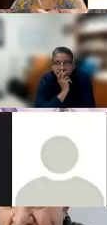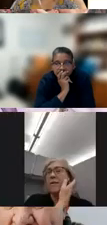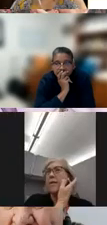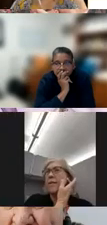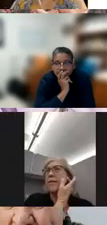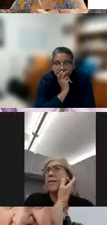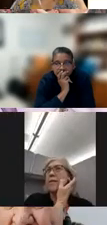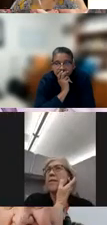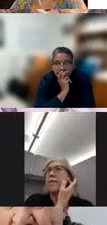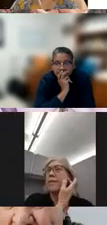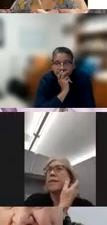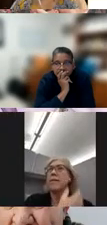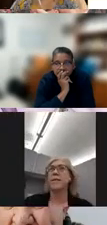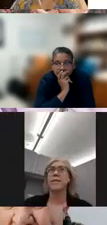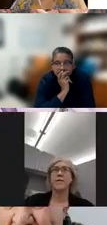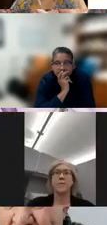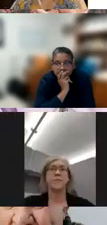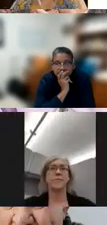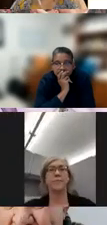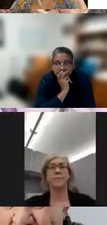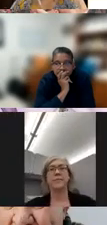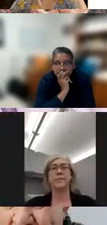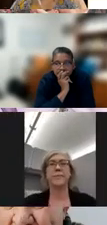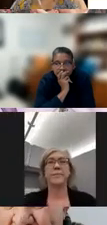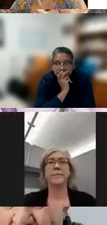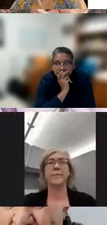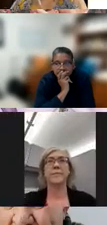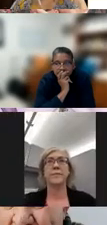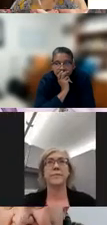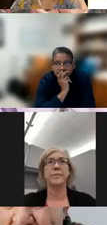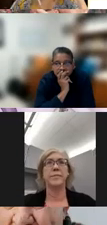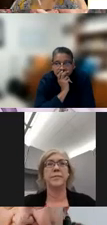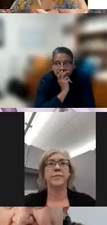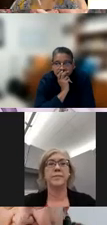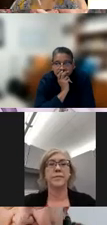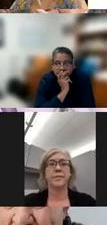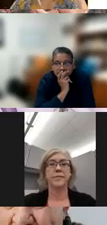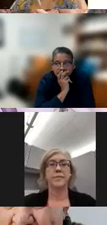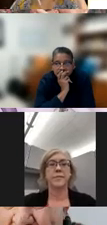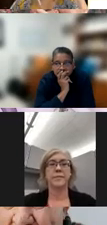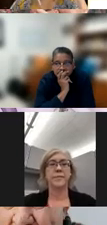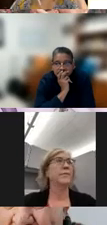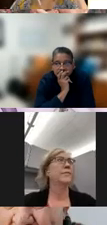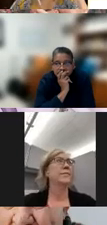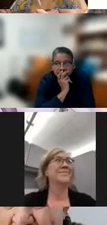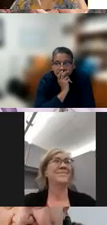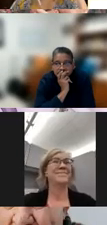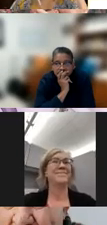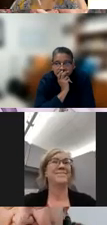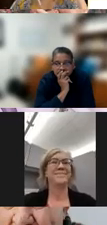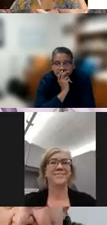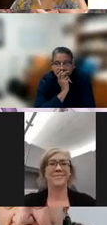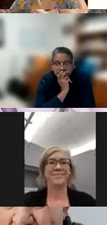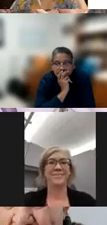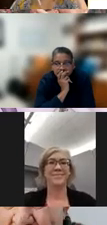a whole list of services that they provide as well. And that includes everything from job training to placements to refugee assistance